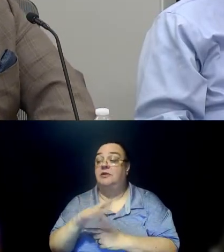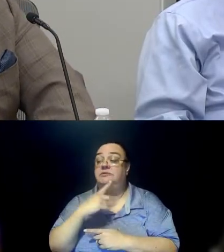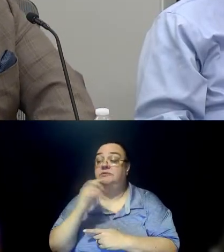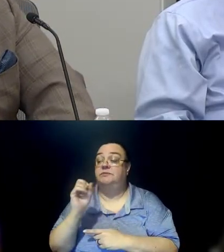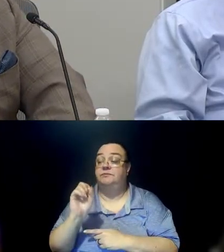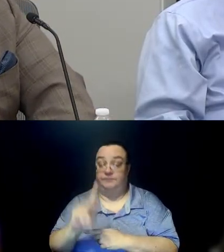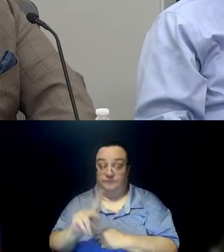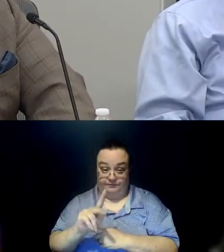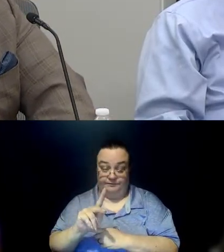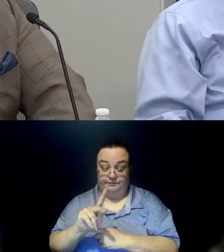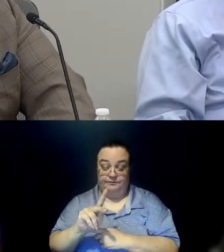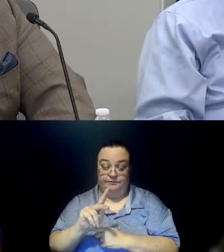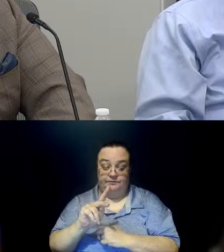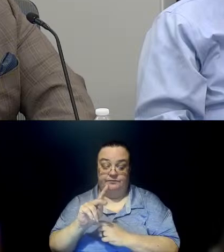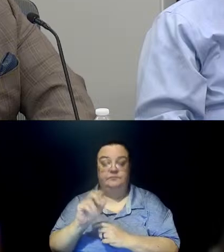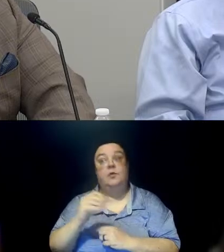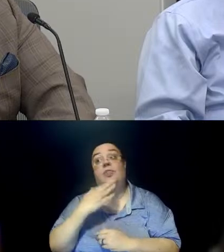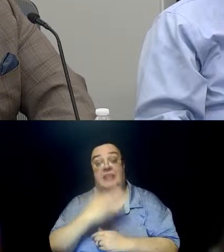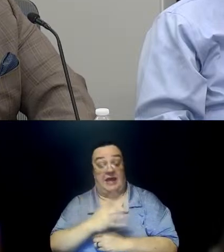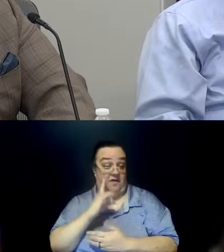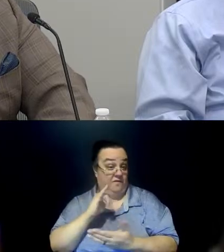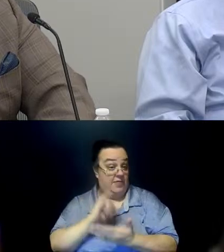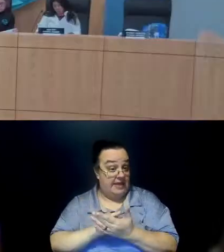So, thank you for that.